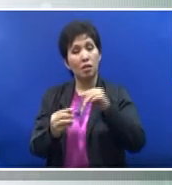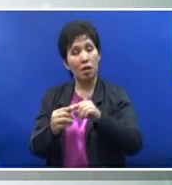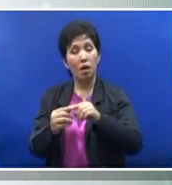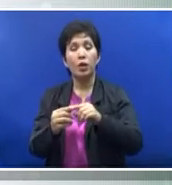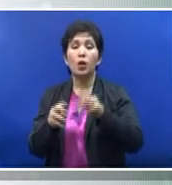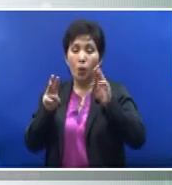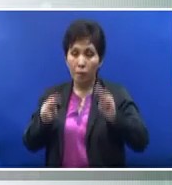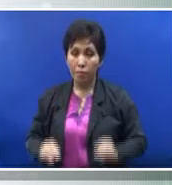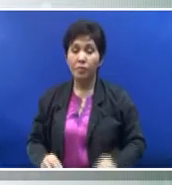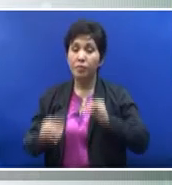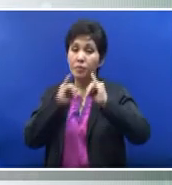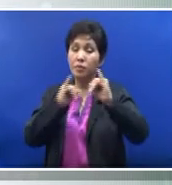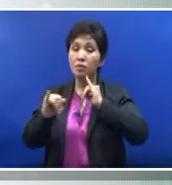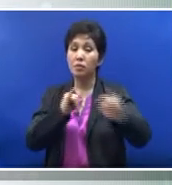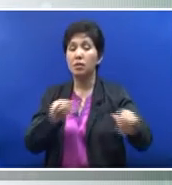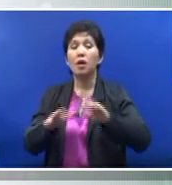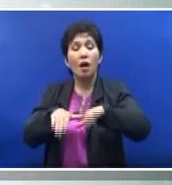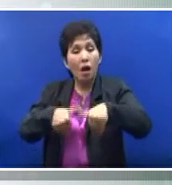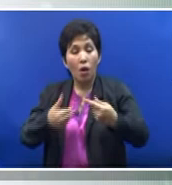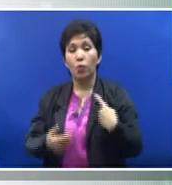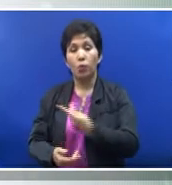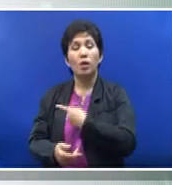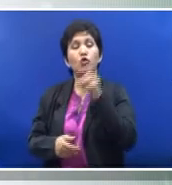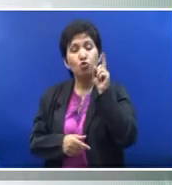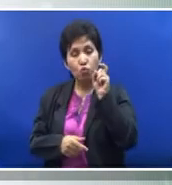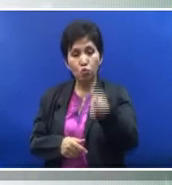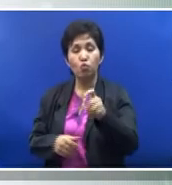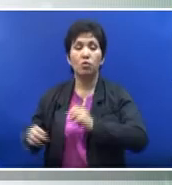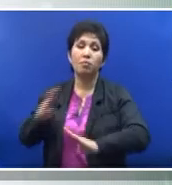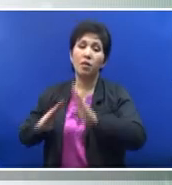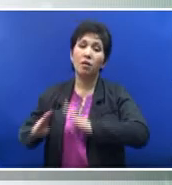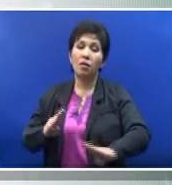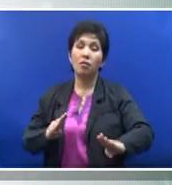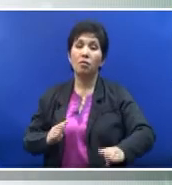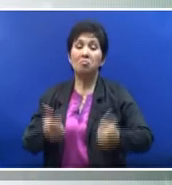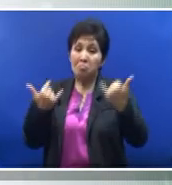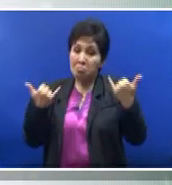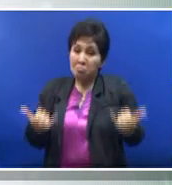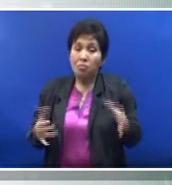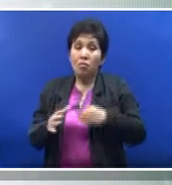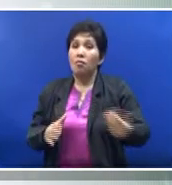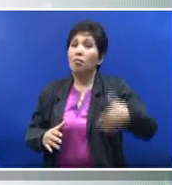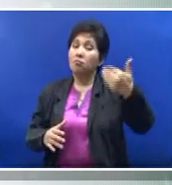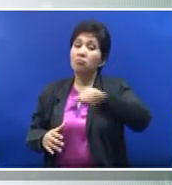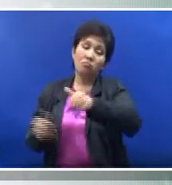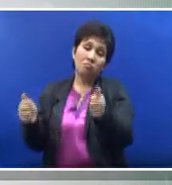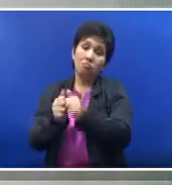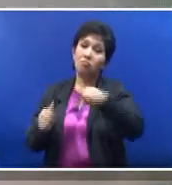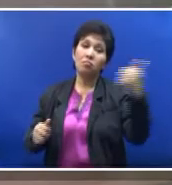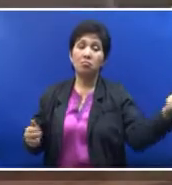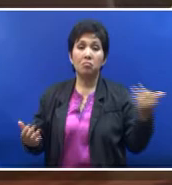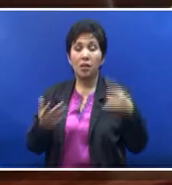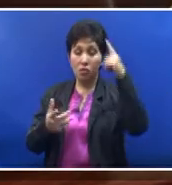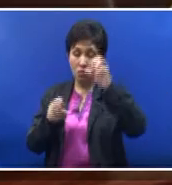interaction which determine how we should behave in the presence of others. Okay, so again, as a